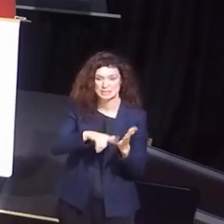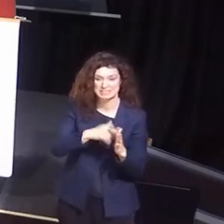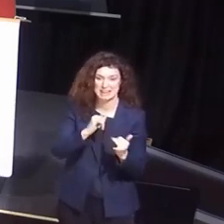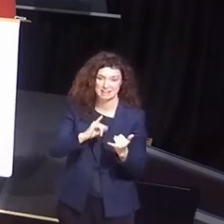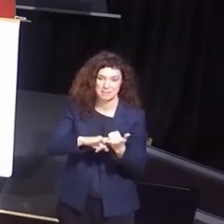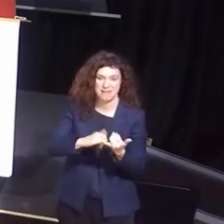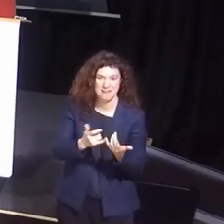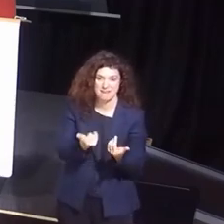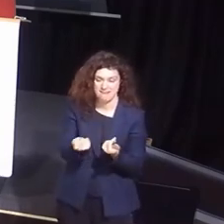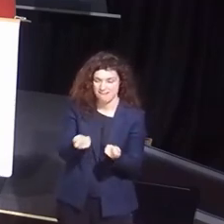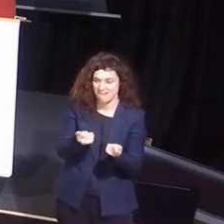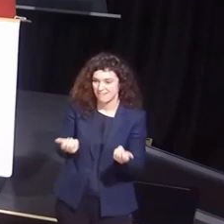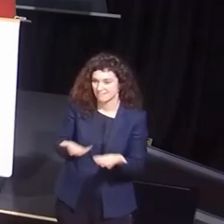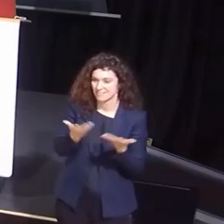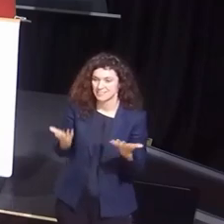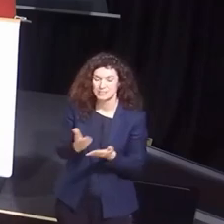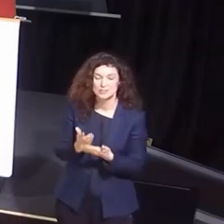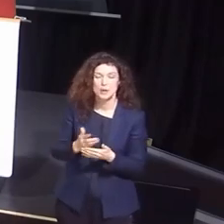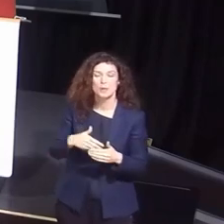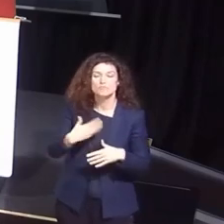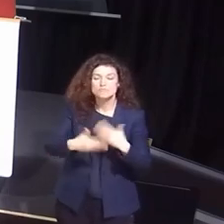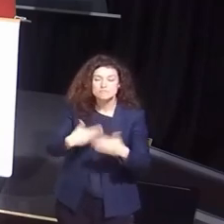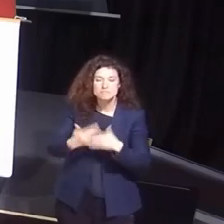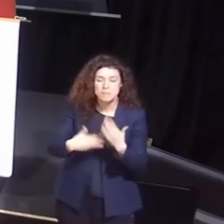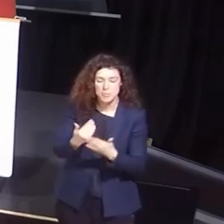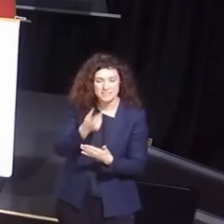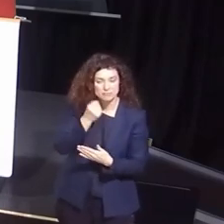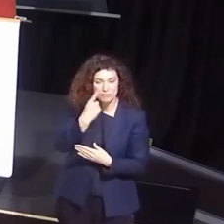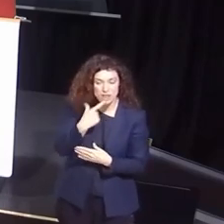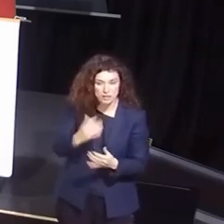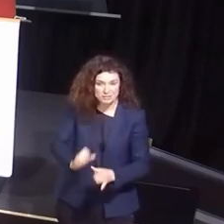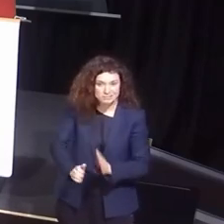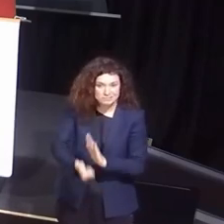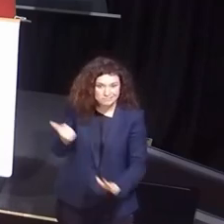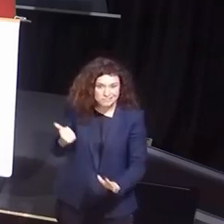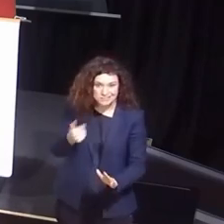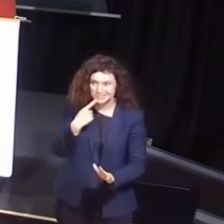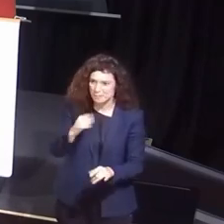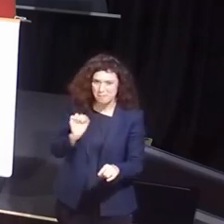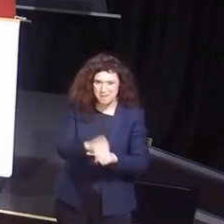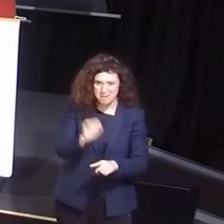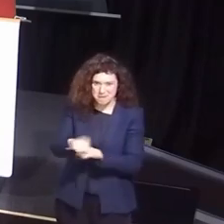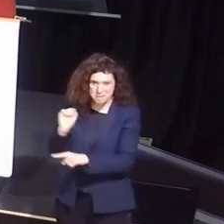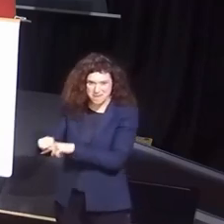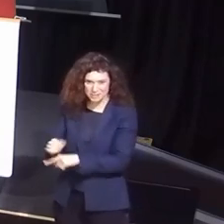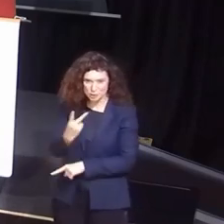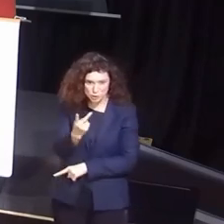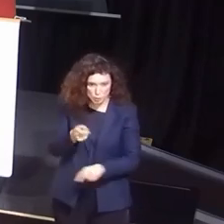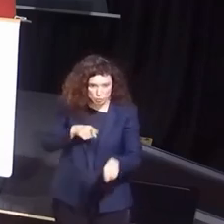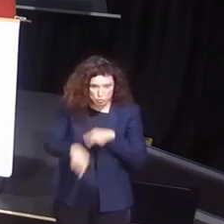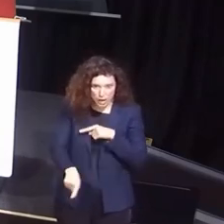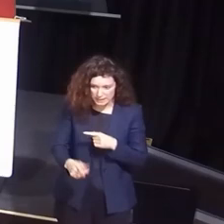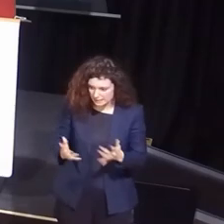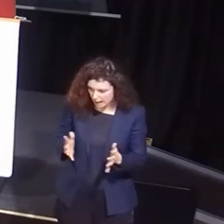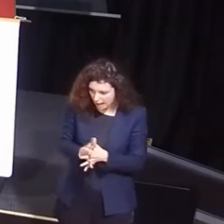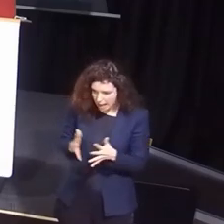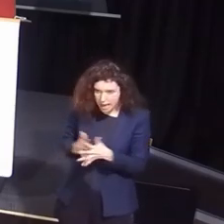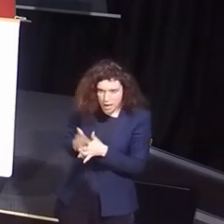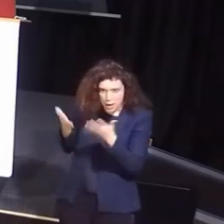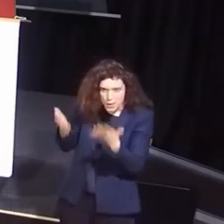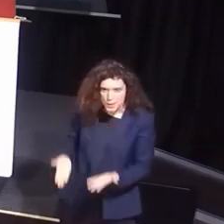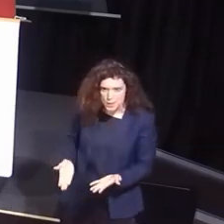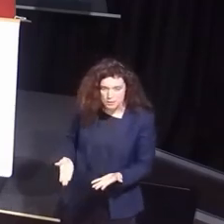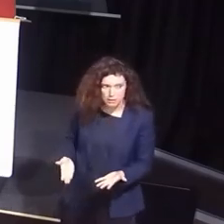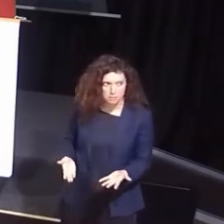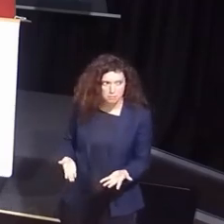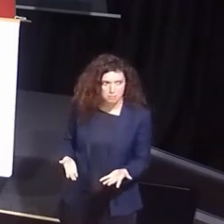So, like, I didn't actually know how good I was until I was streaming it, and people were like, you have beaten these Bloodborne bosses in two attempts. What is going on? And I was like,